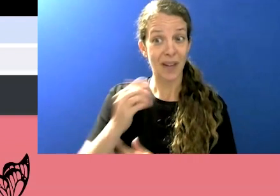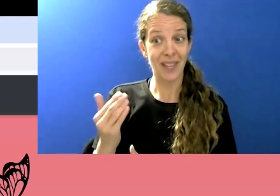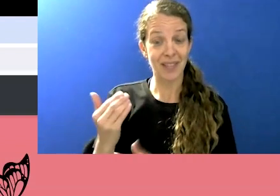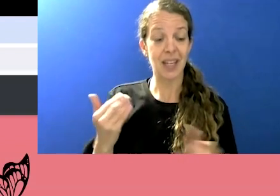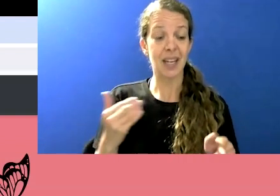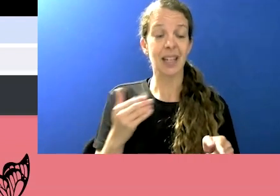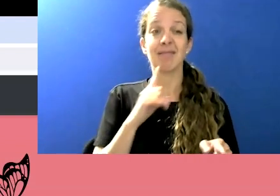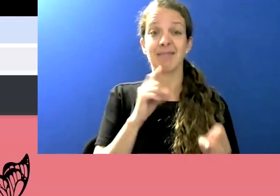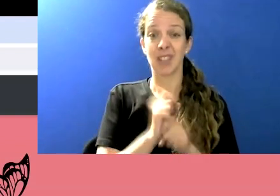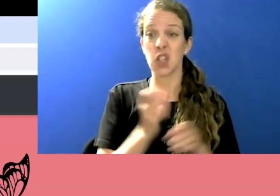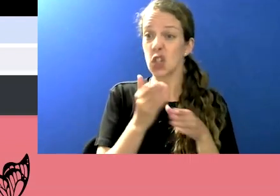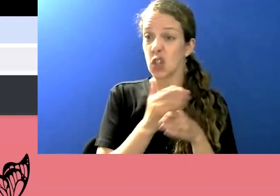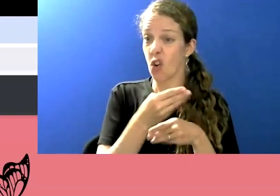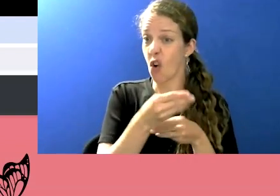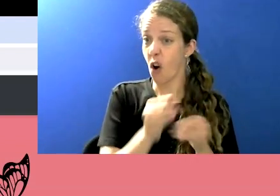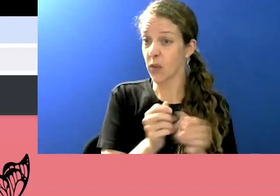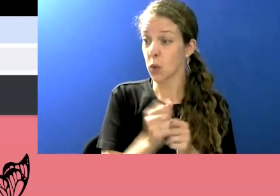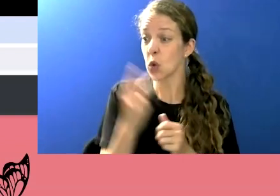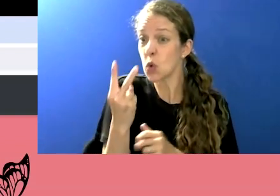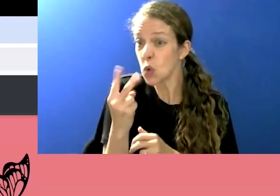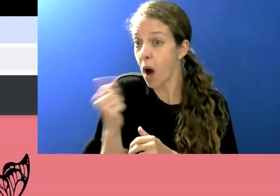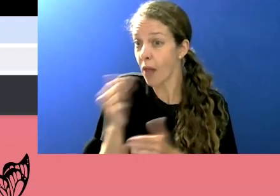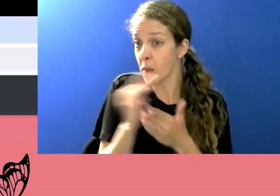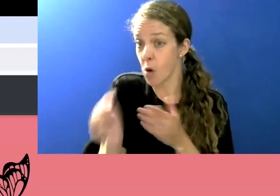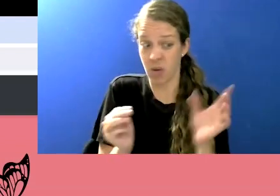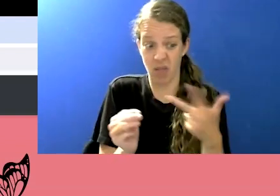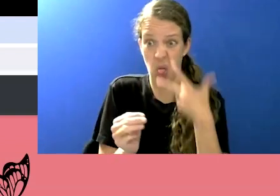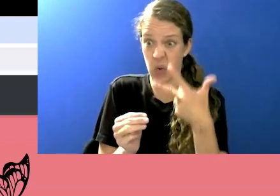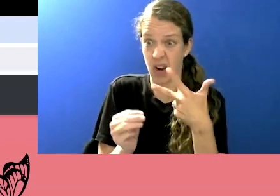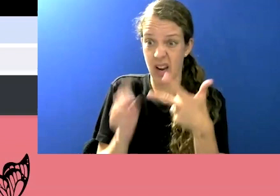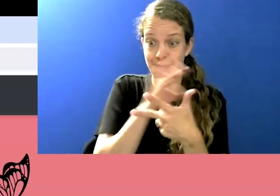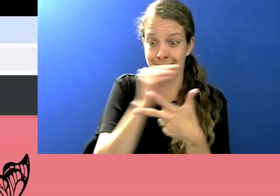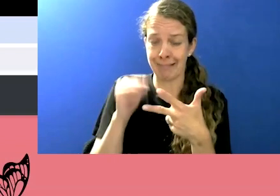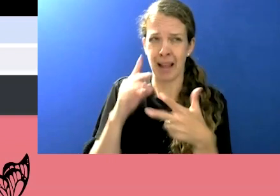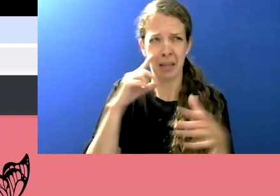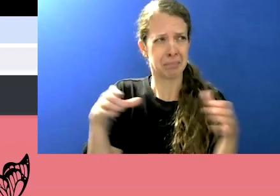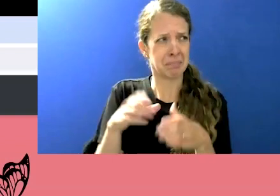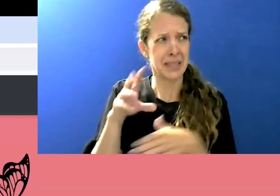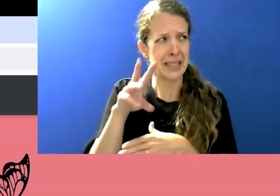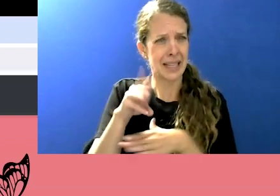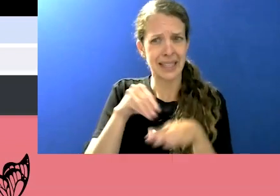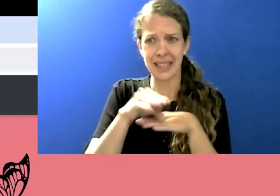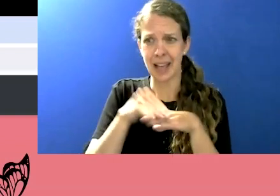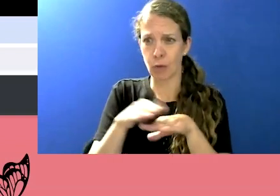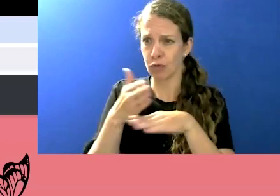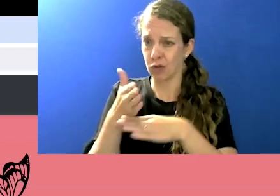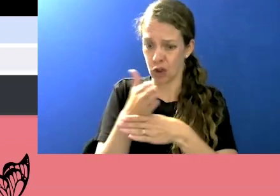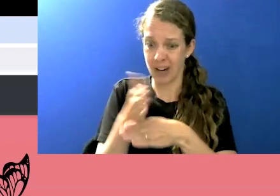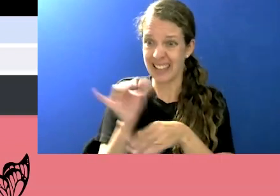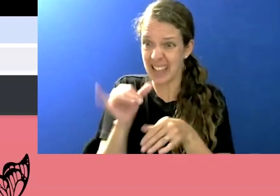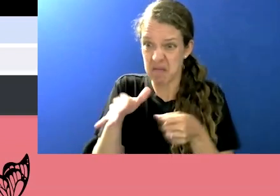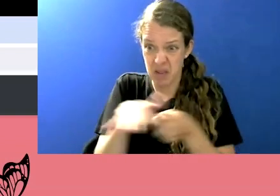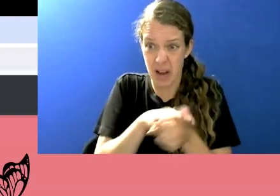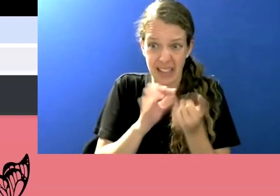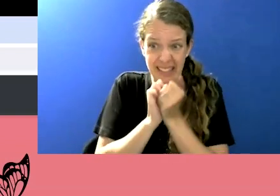they were actually sharing office with two other programs. So there was about, I believe, 6 counselors sharing the same space. And it